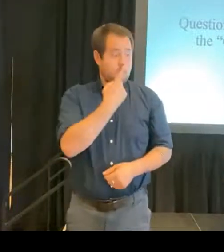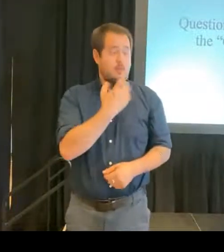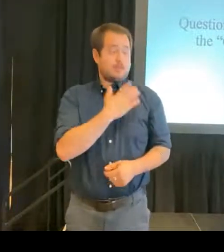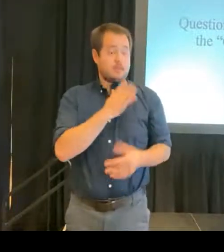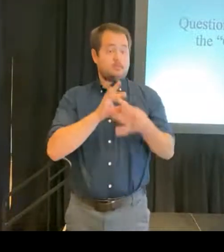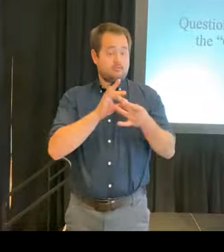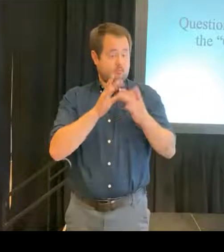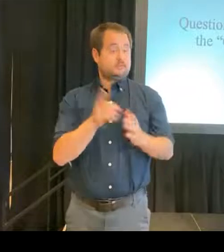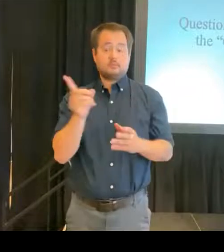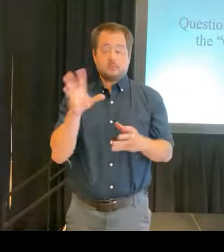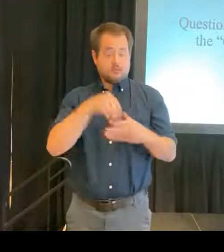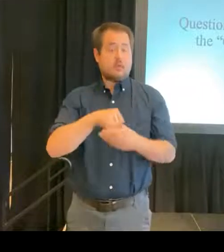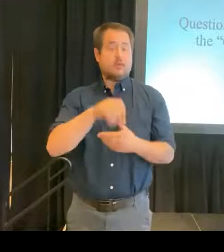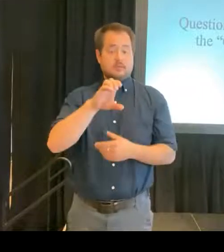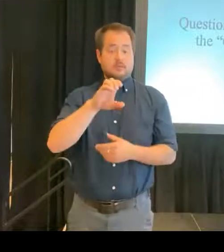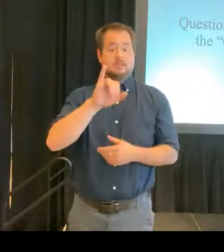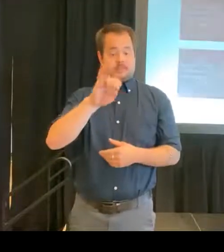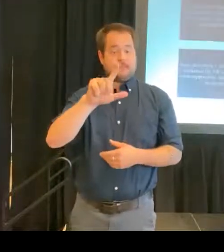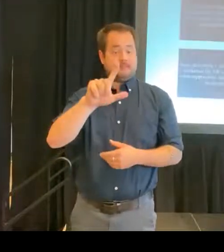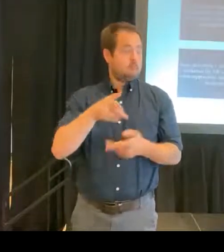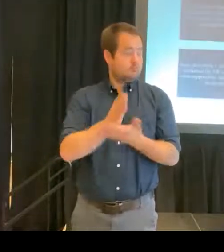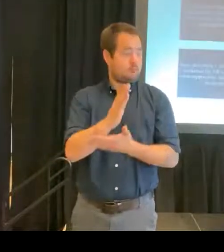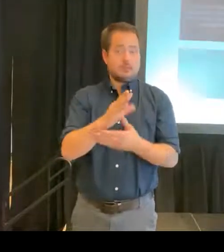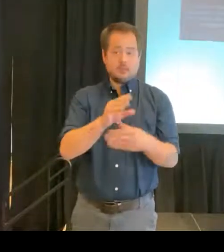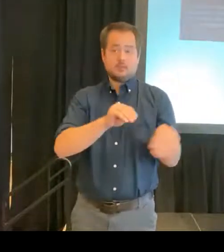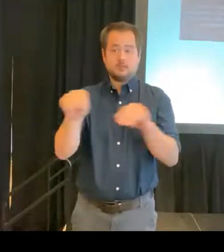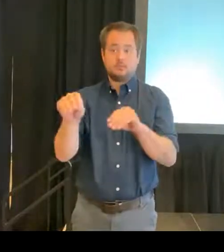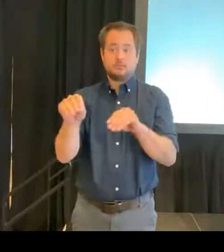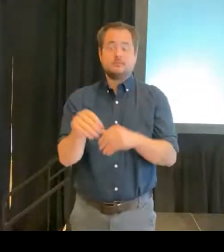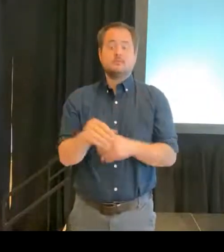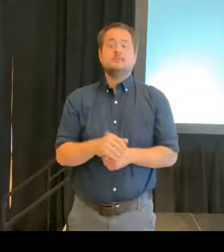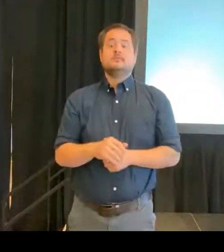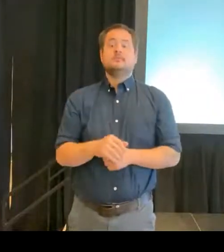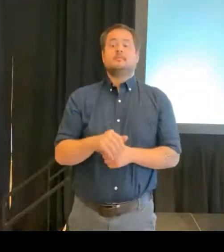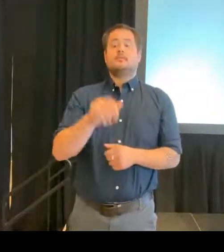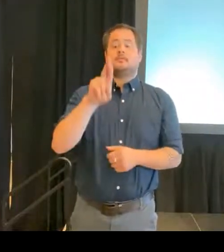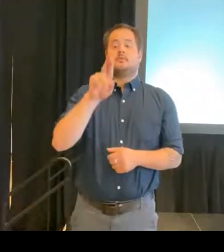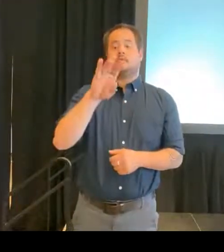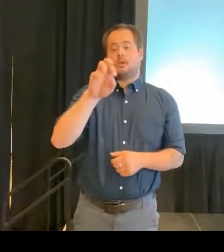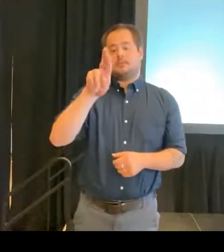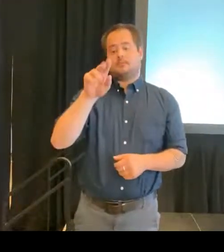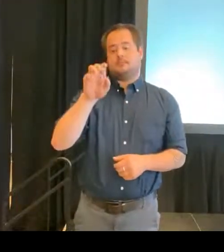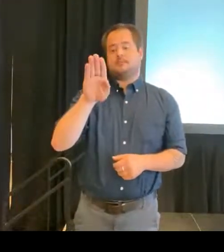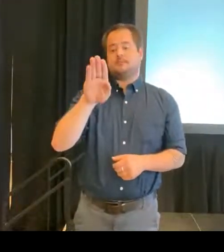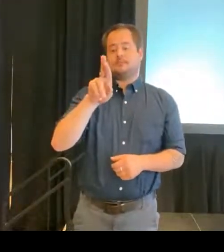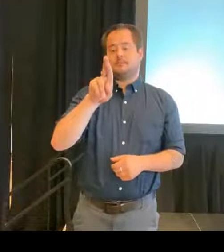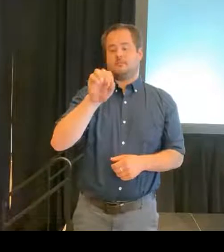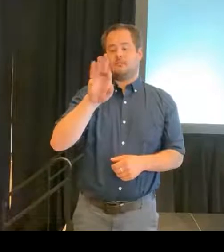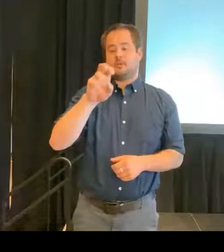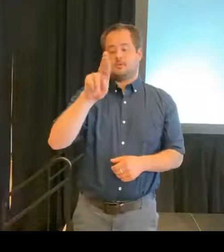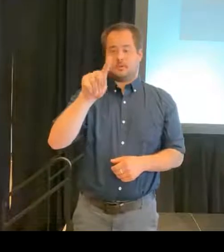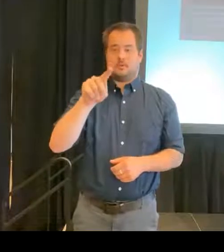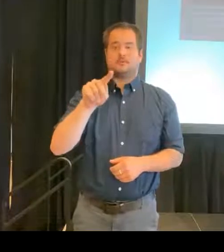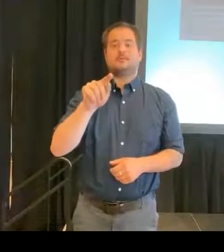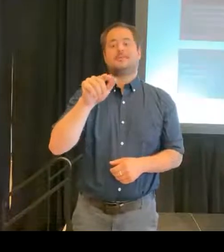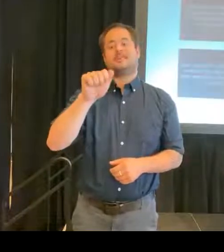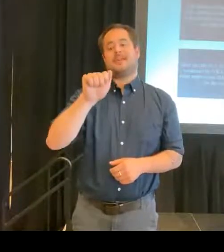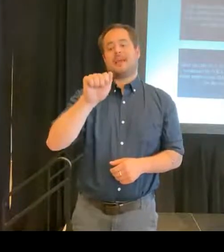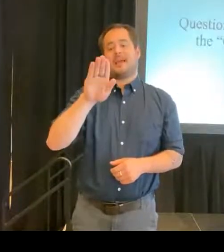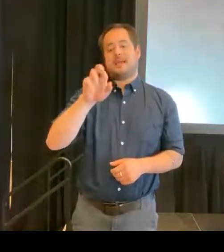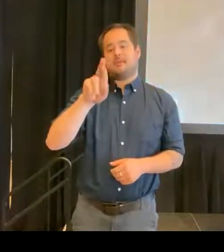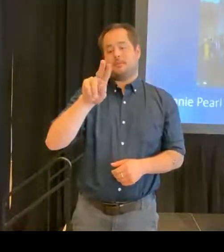Civil Rights Movement. She said Reverend Abernathy was her uncle. Well, at that time, Reverend Abernathy wasn't